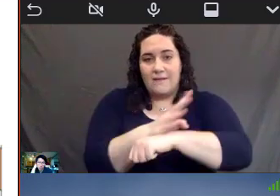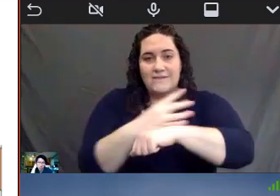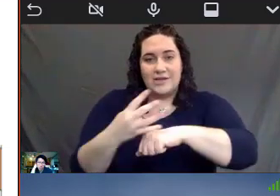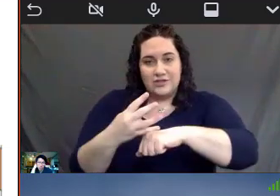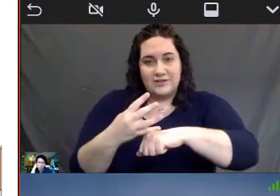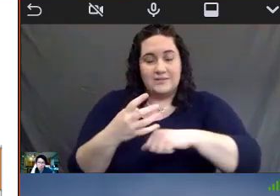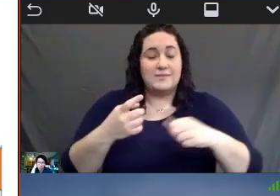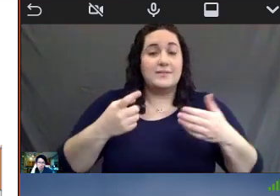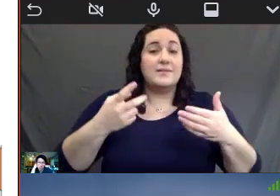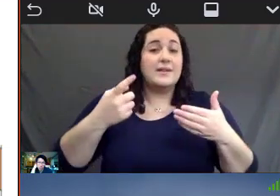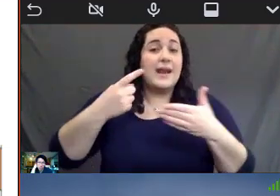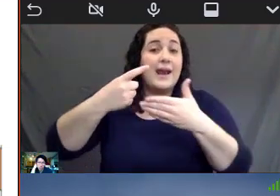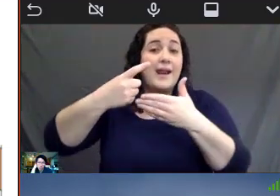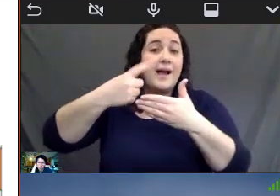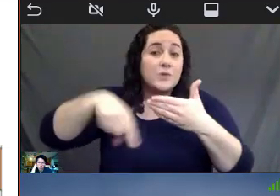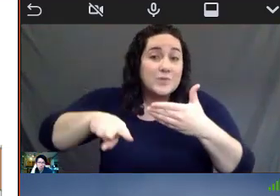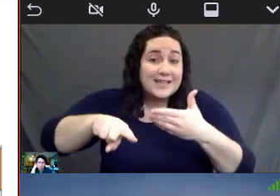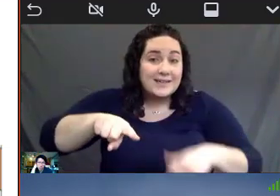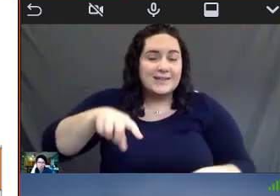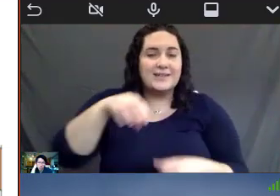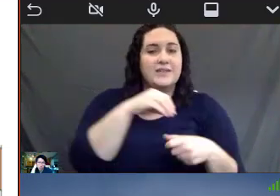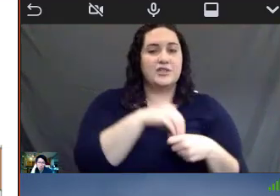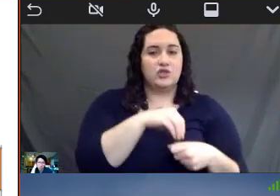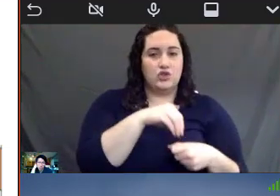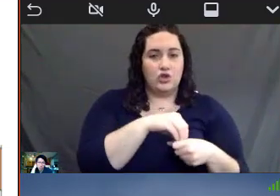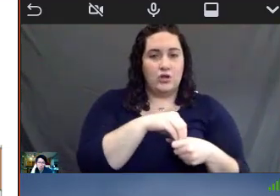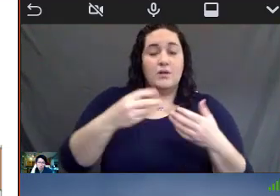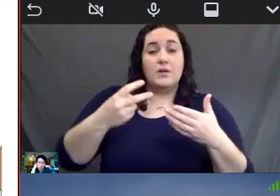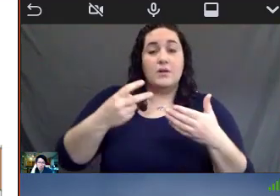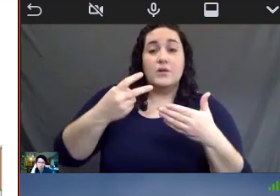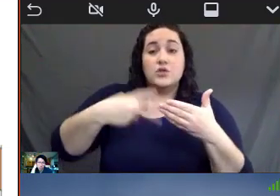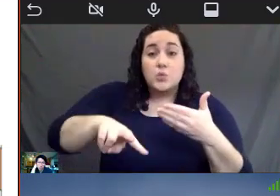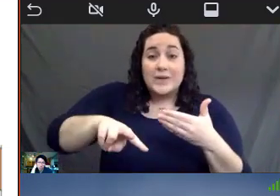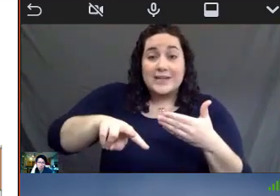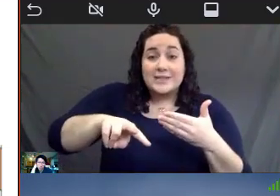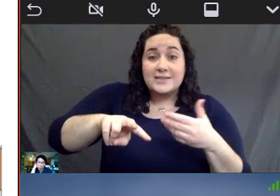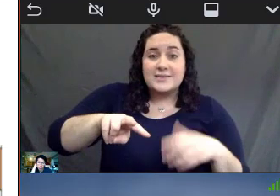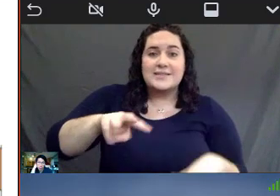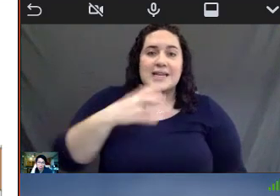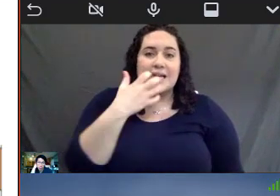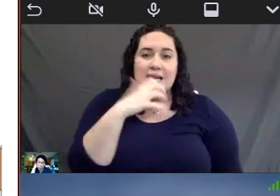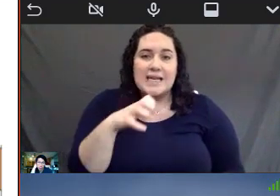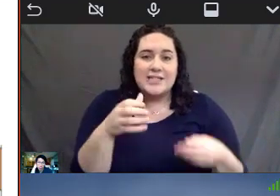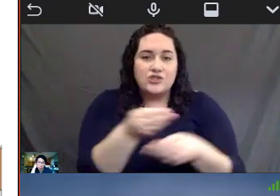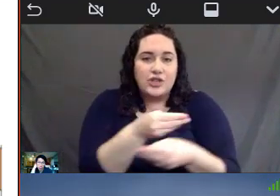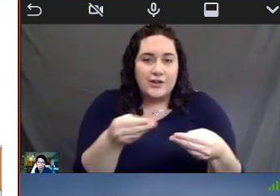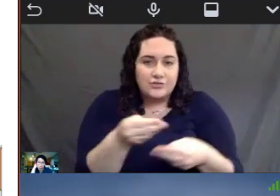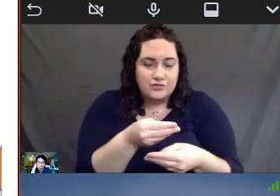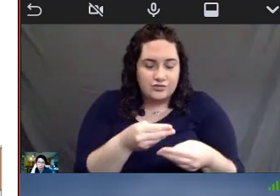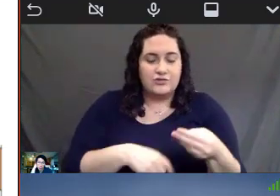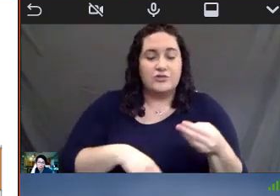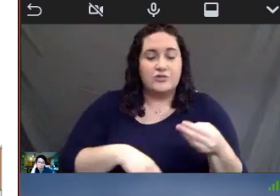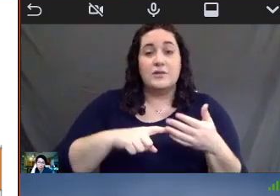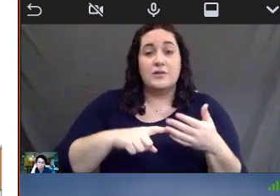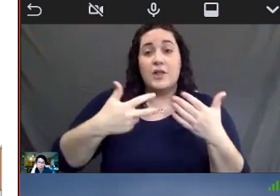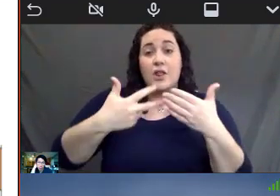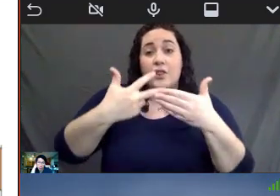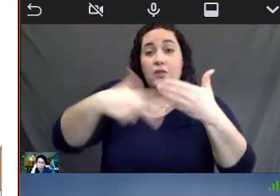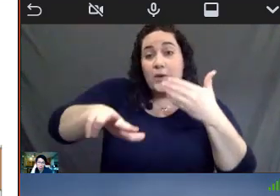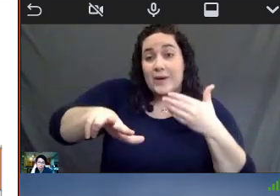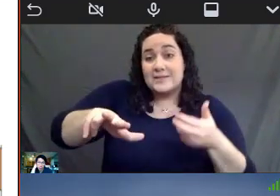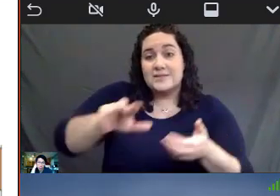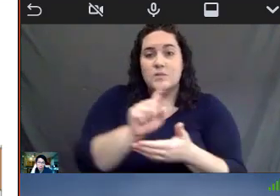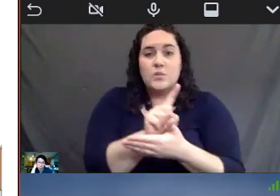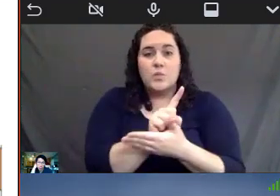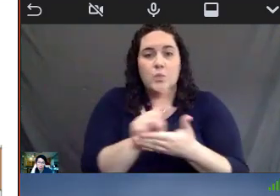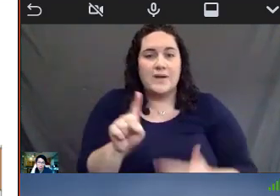about heat exchangers. And then in week 14, we'll have a week dedicated to review, and we can sort of determine how that looks